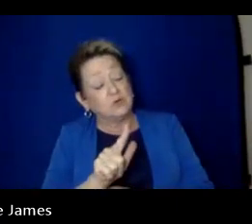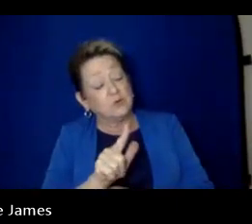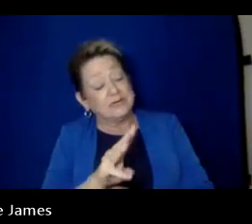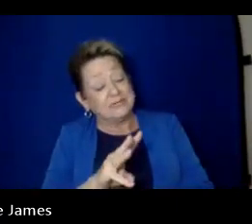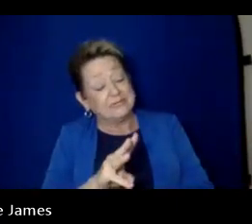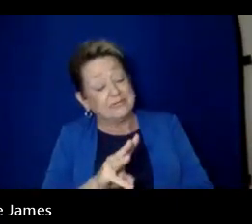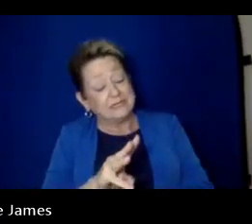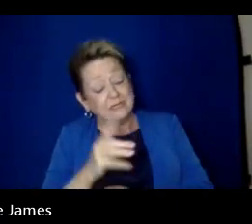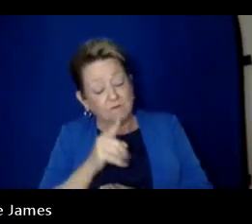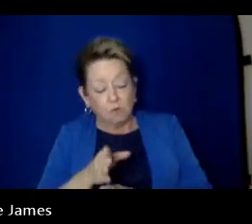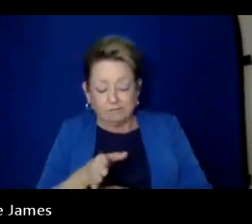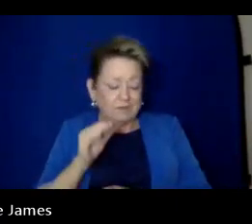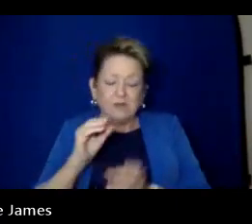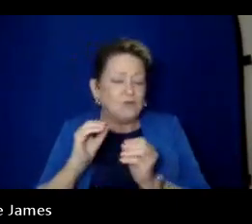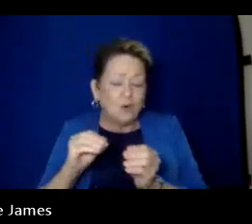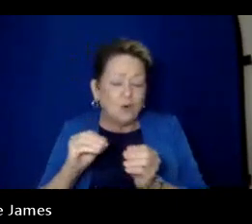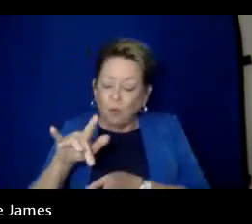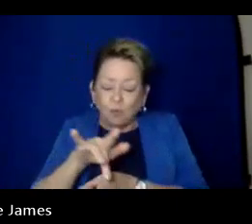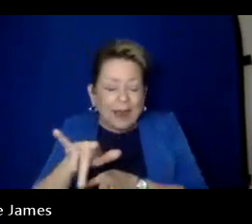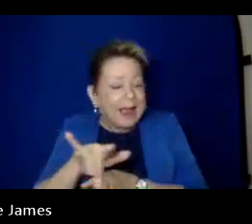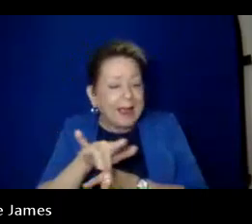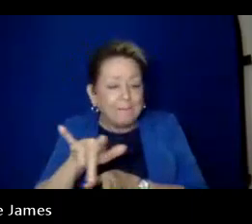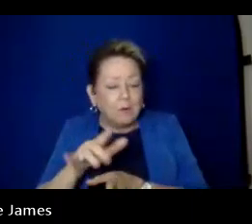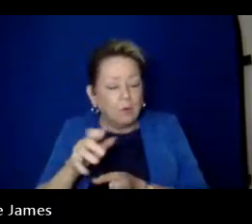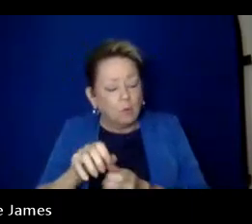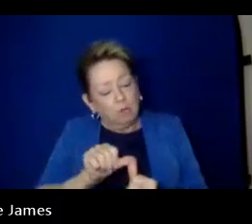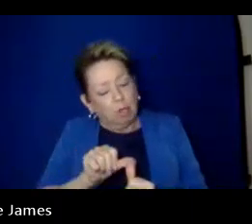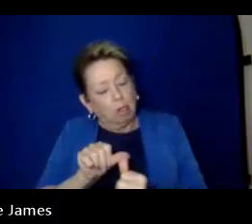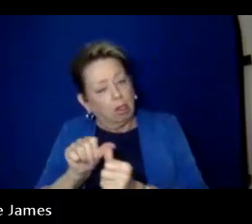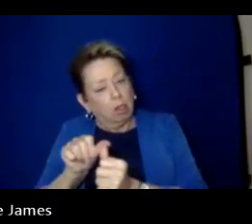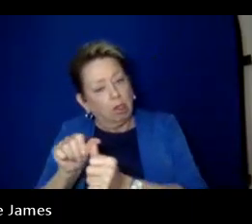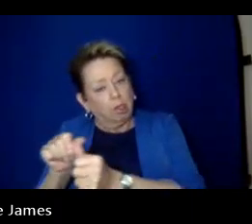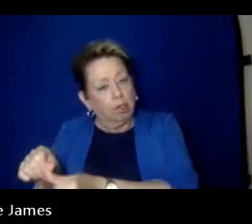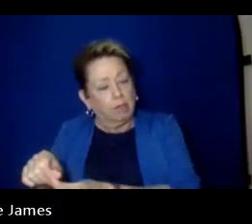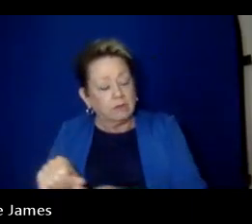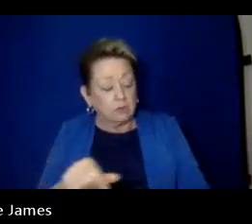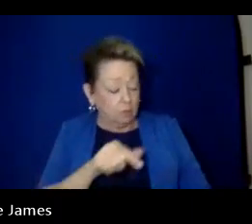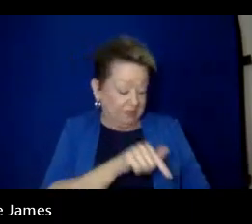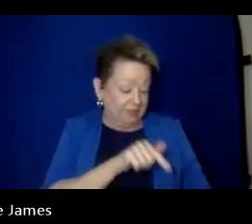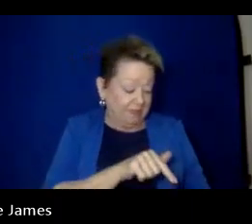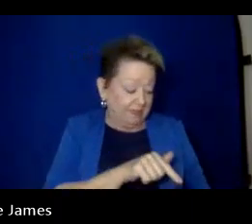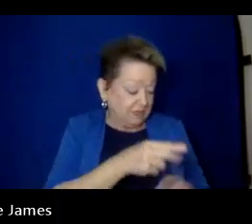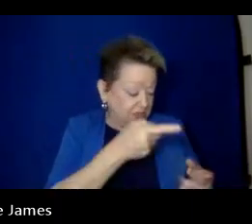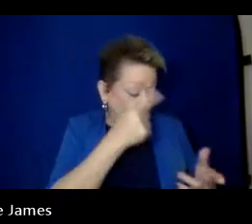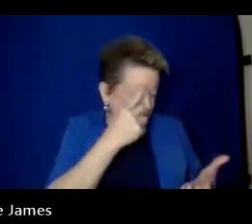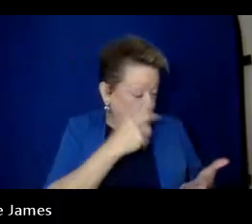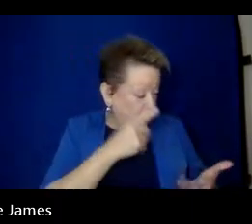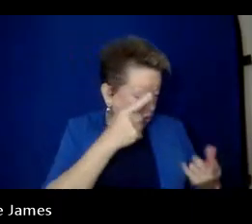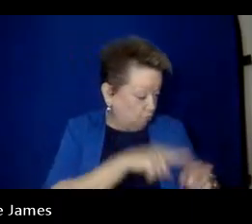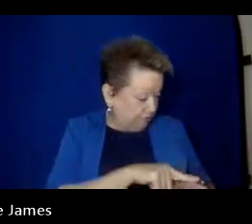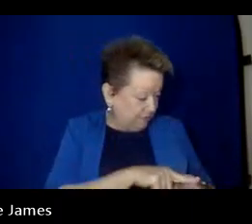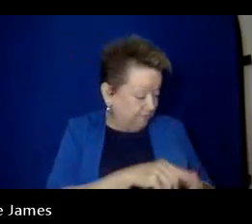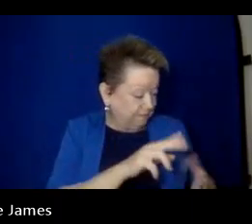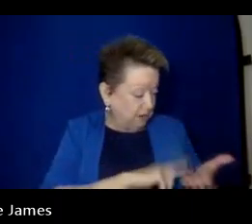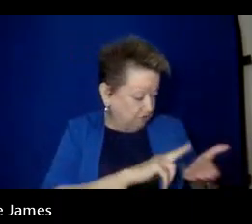of services with the new agreements while these agreements are finishing up. Thank